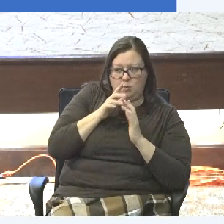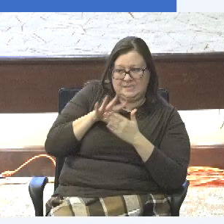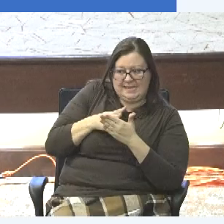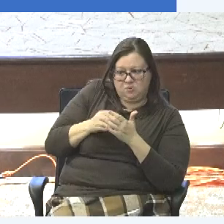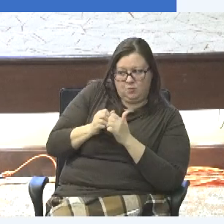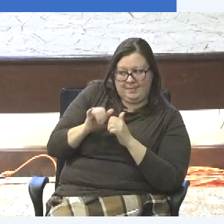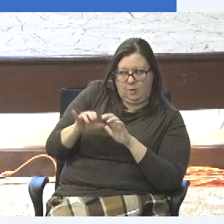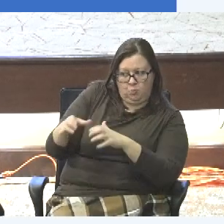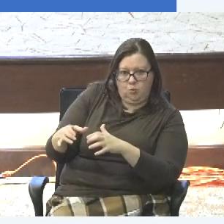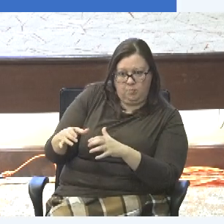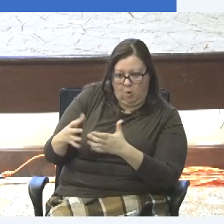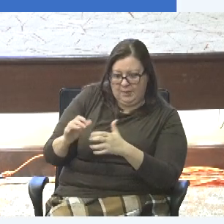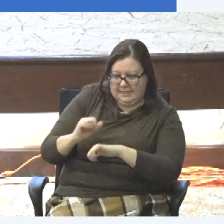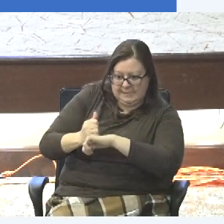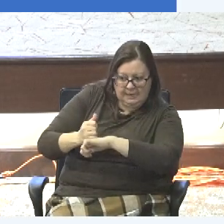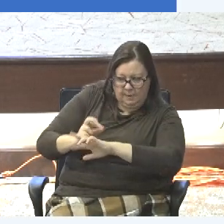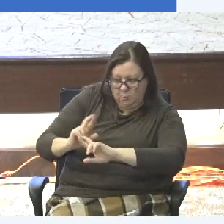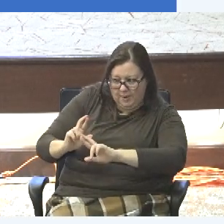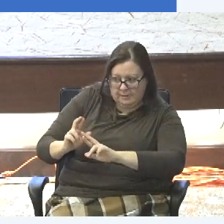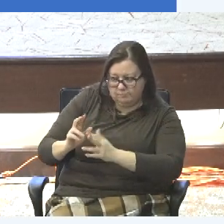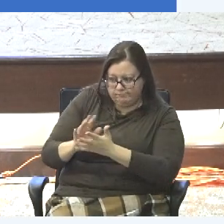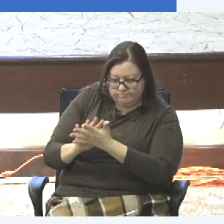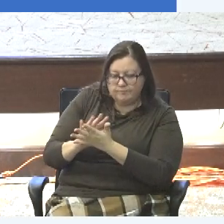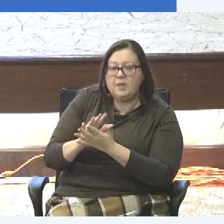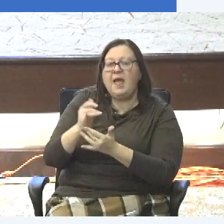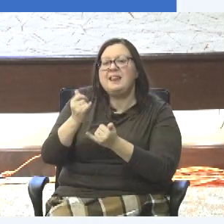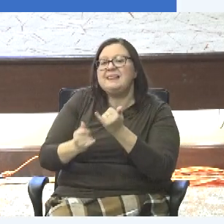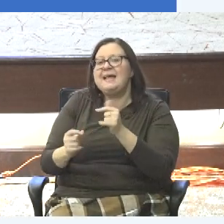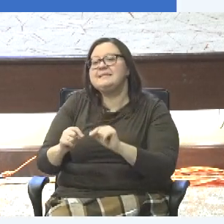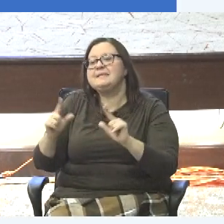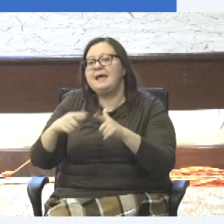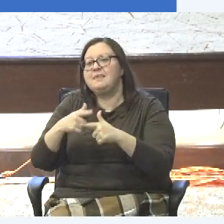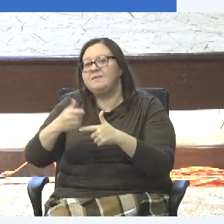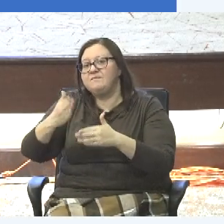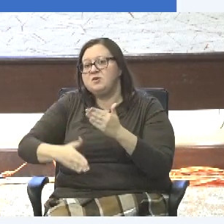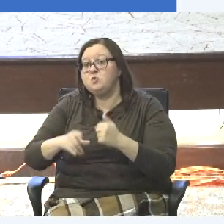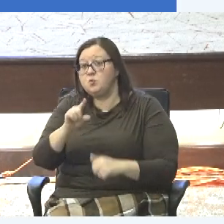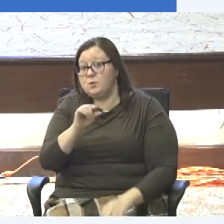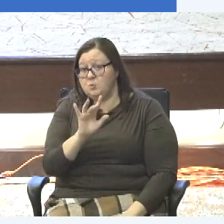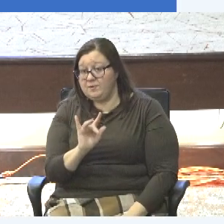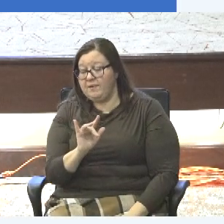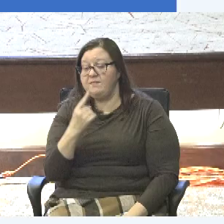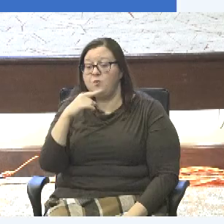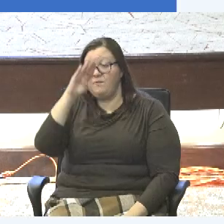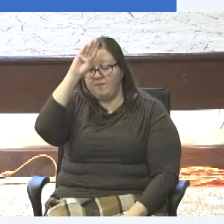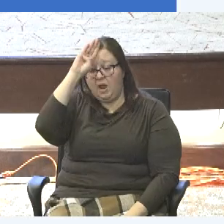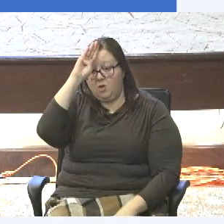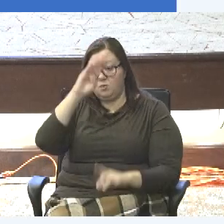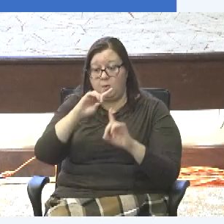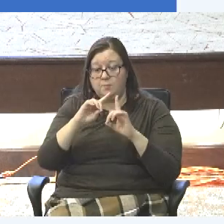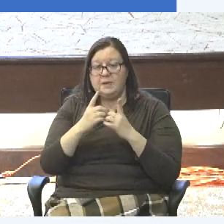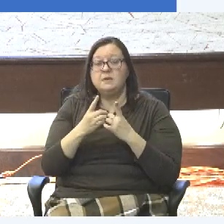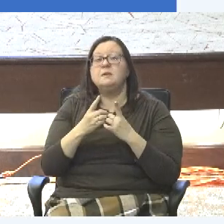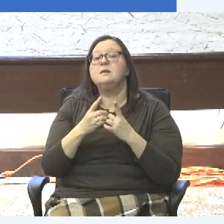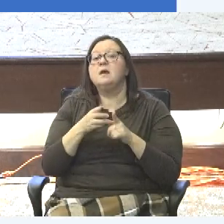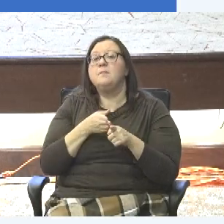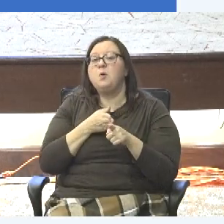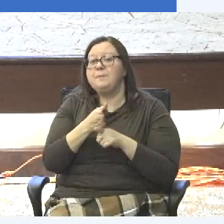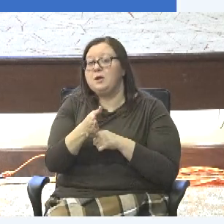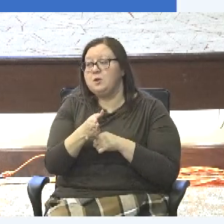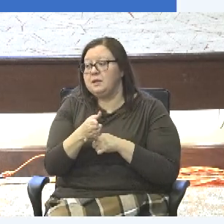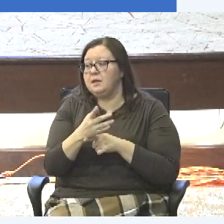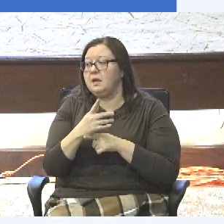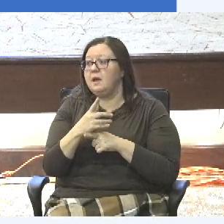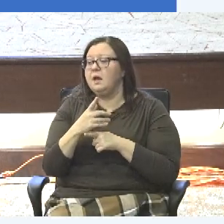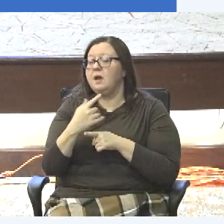group. So one last slide, and I'll finish up here. So for 2025, for the fire department primarily, the direction I've given to